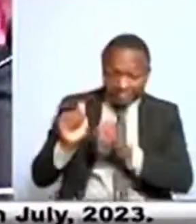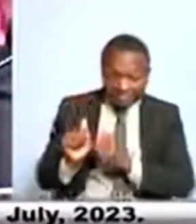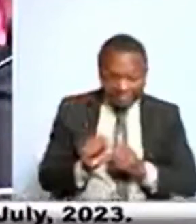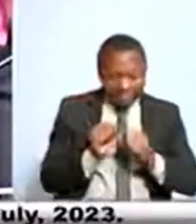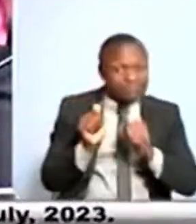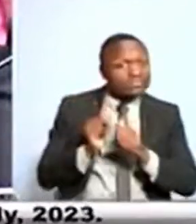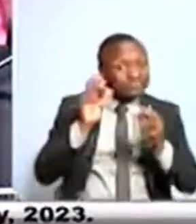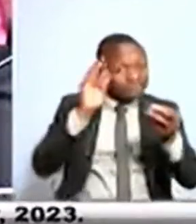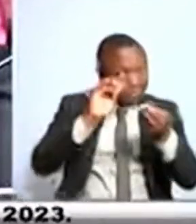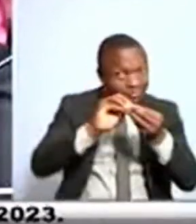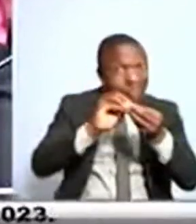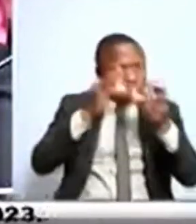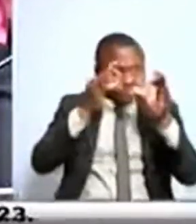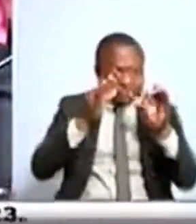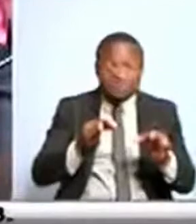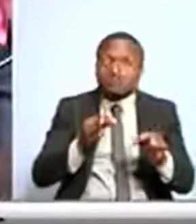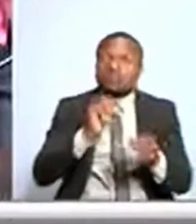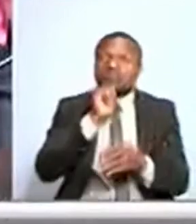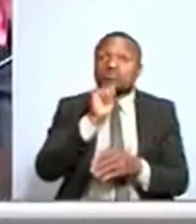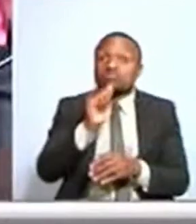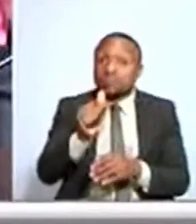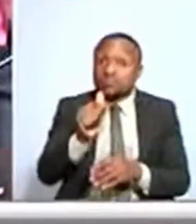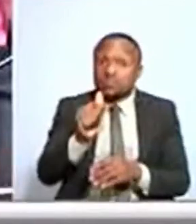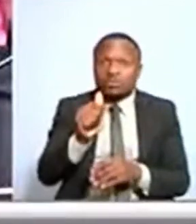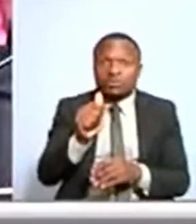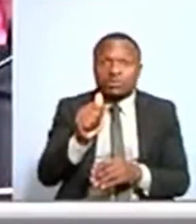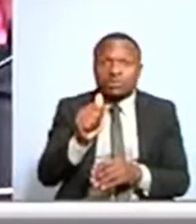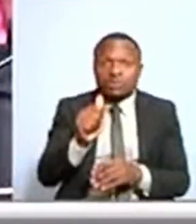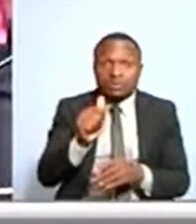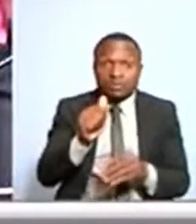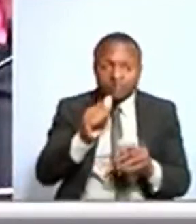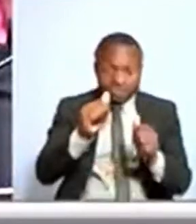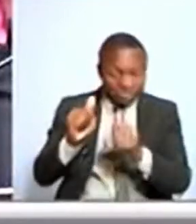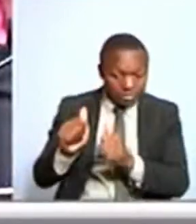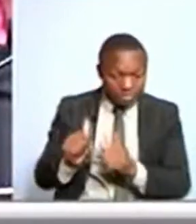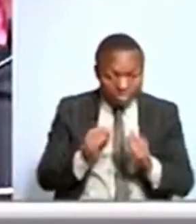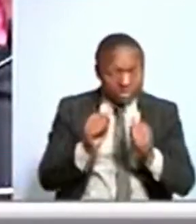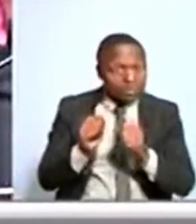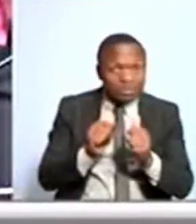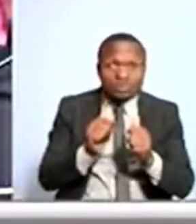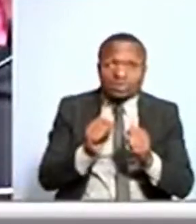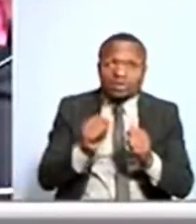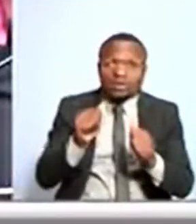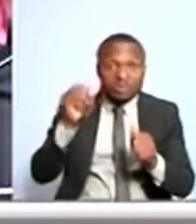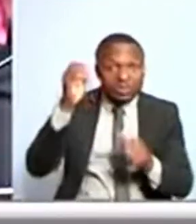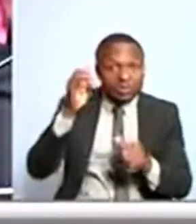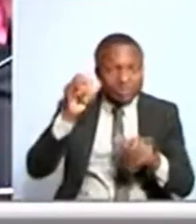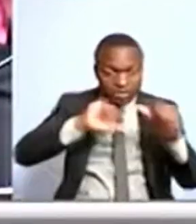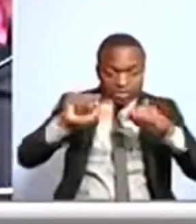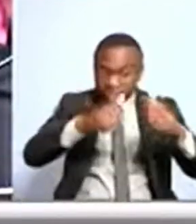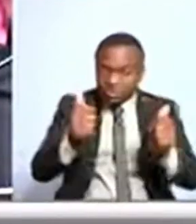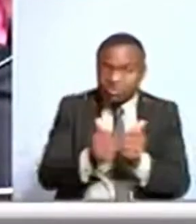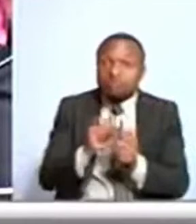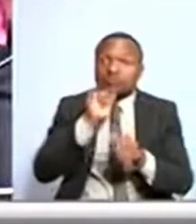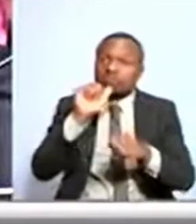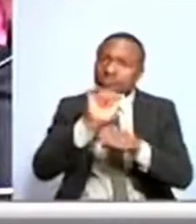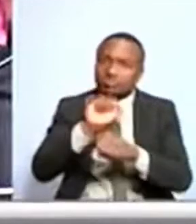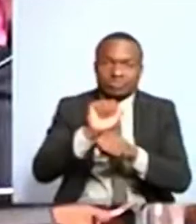If we don't arm the Office of the Auditor General, such reports, Madam Speaker, will keep coming and nothing will be done.